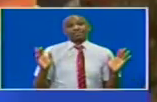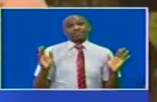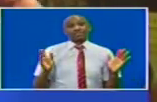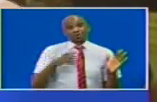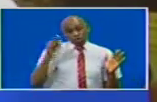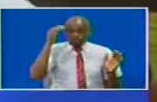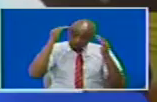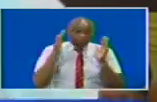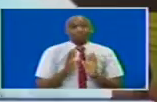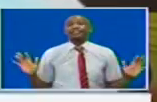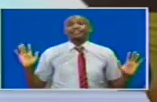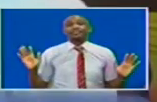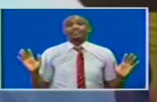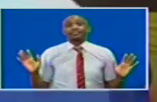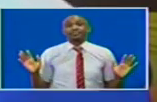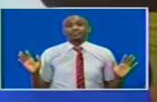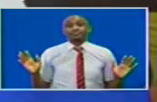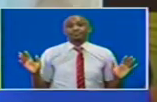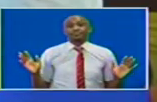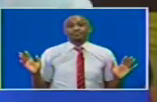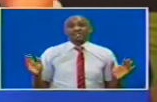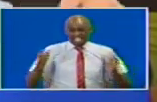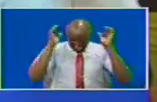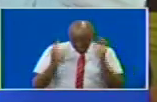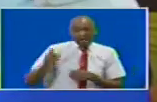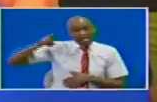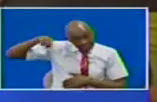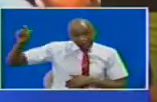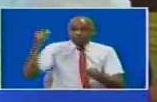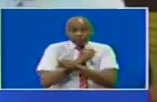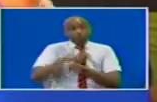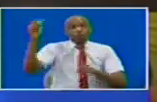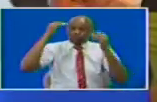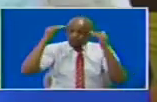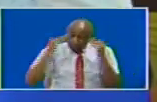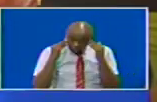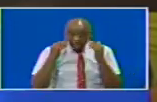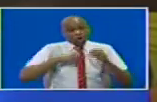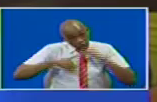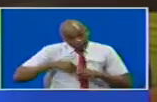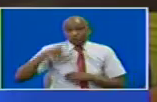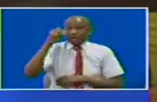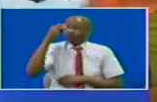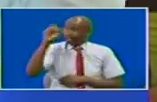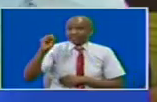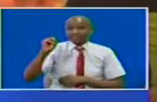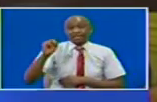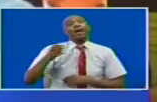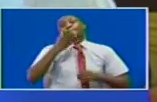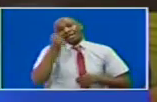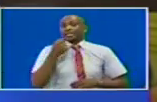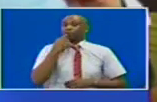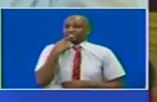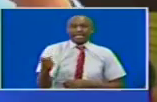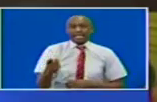charged in a court of law. If she is not going to be charged for the corruption of NYS, we could as